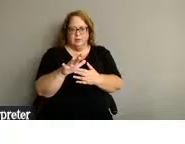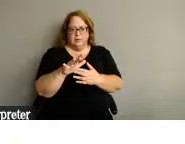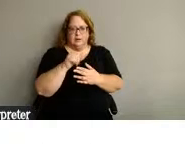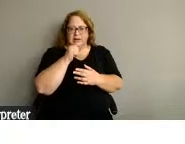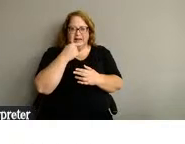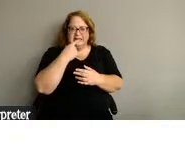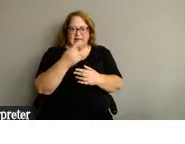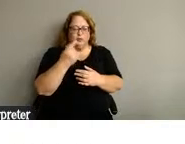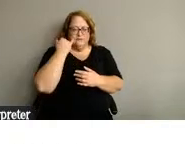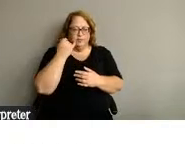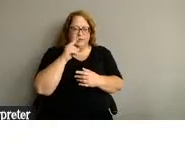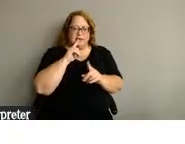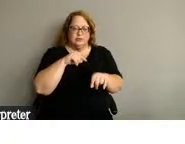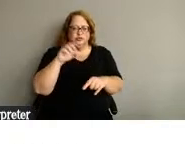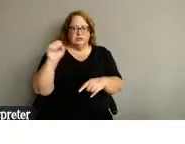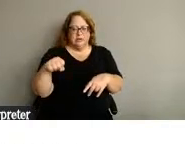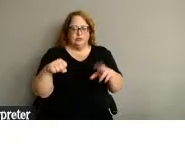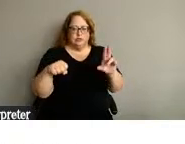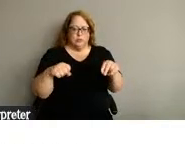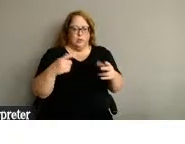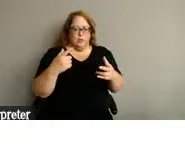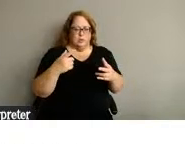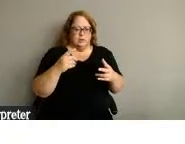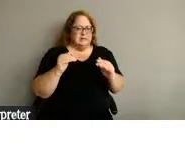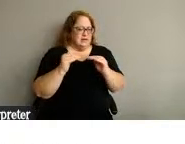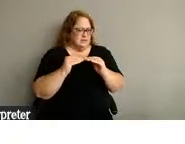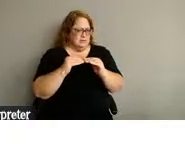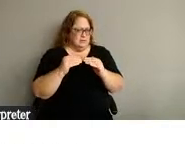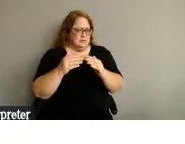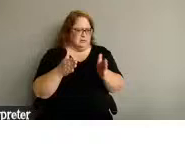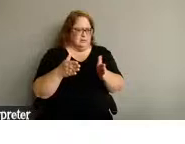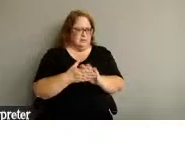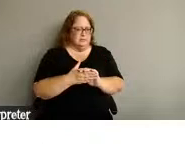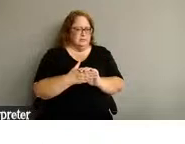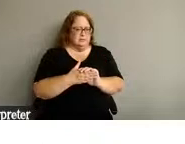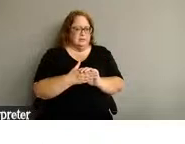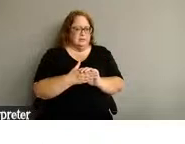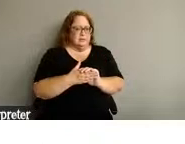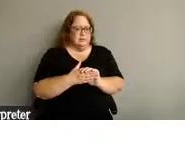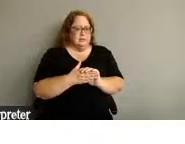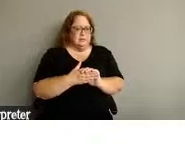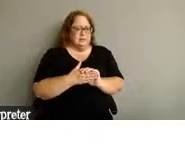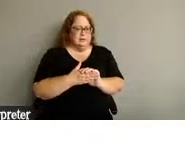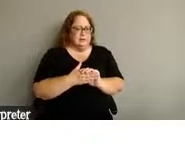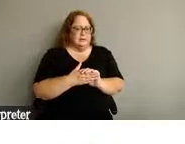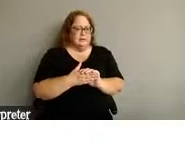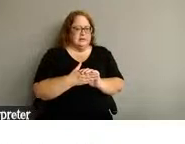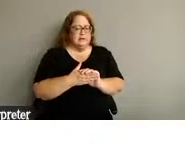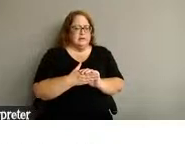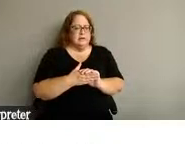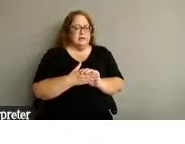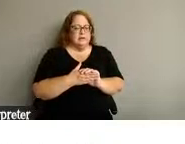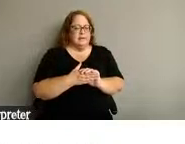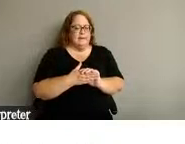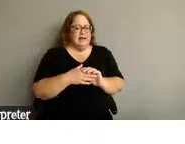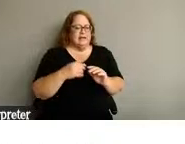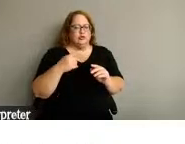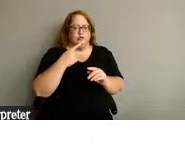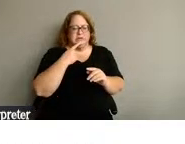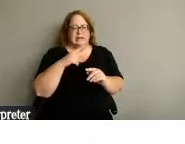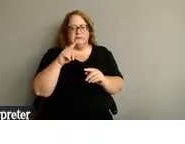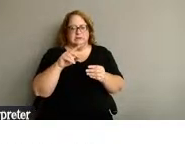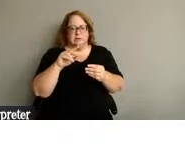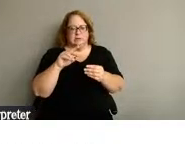you if the answer is yes or no. Is that a fair way of saying it? It's not the column data, you're saying it's the indicators. The average. The 1, 2,